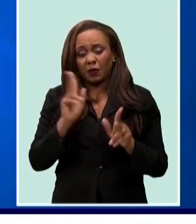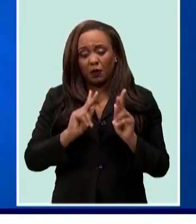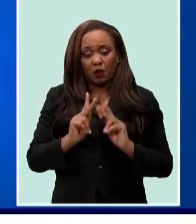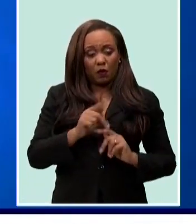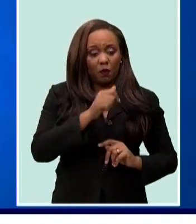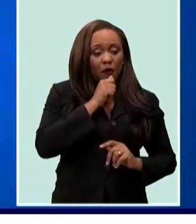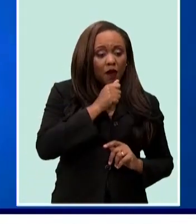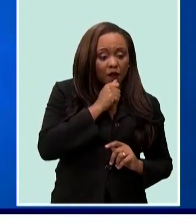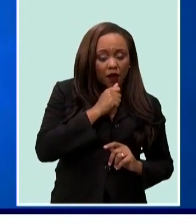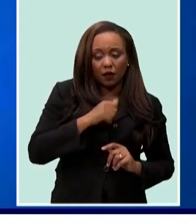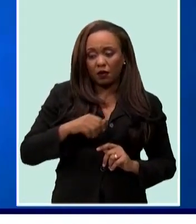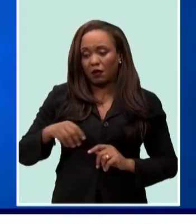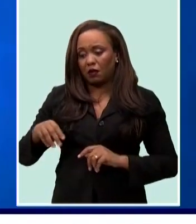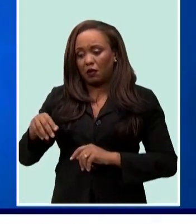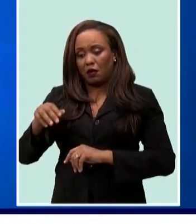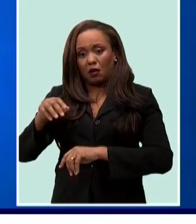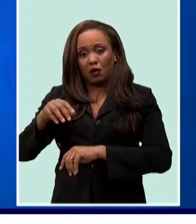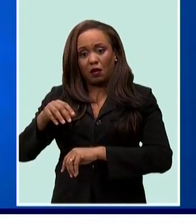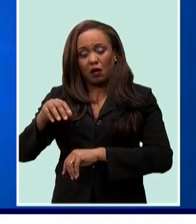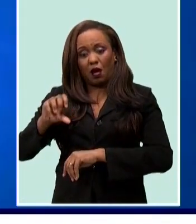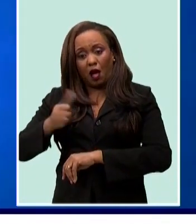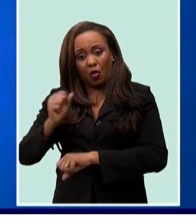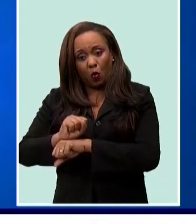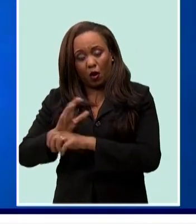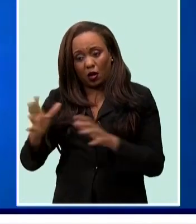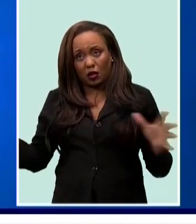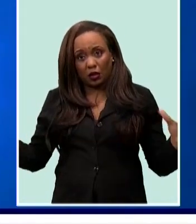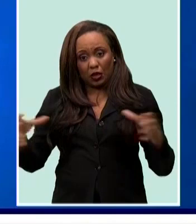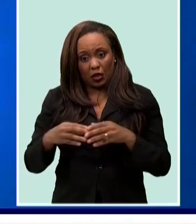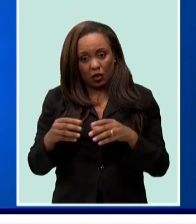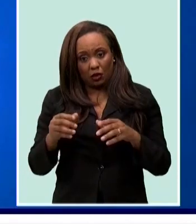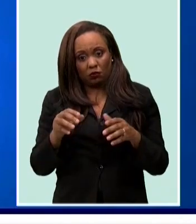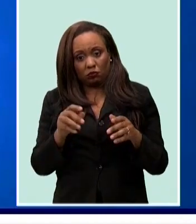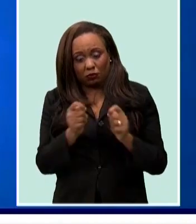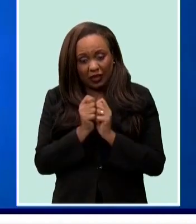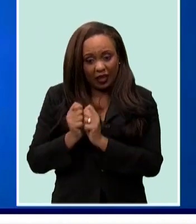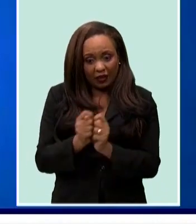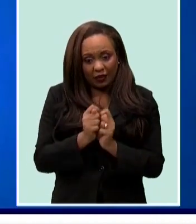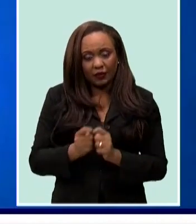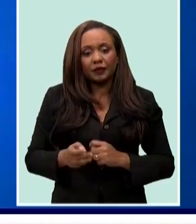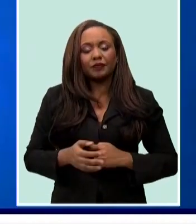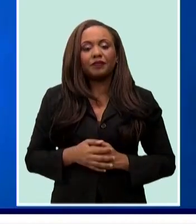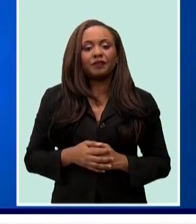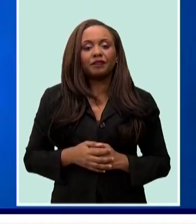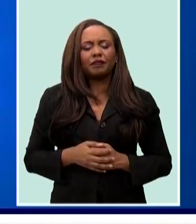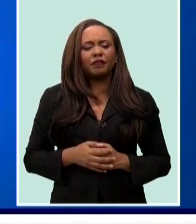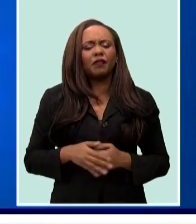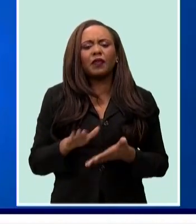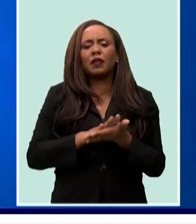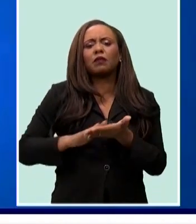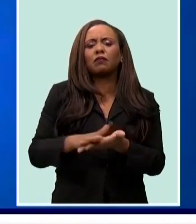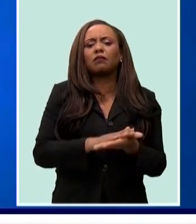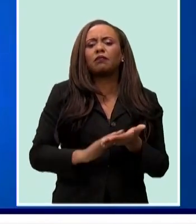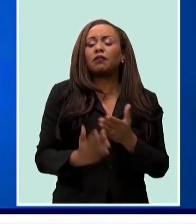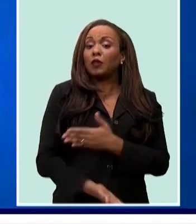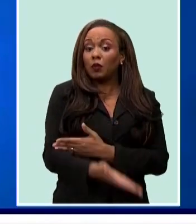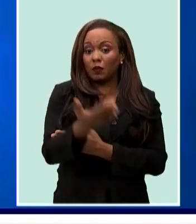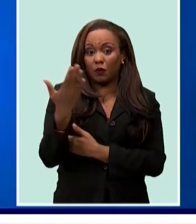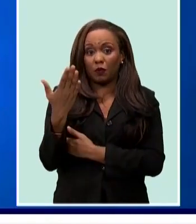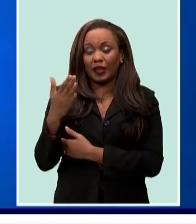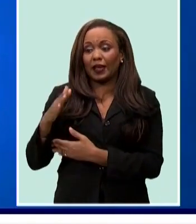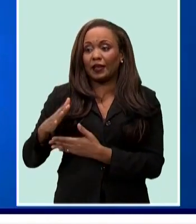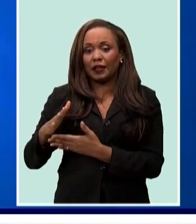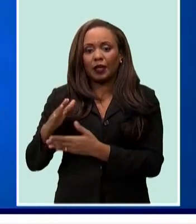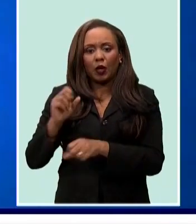private vendors and public workers. The cleaning that is going on in the market this morning, the fish market this morning, is a collaborative effort between